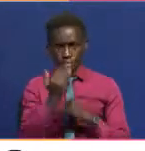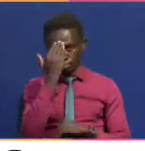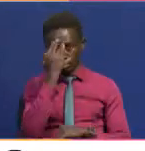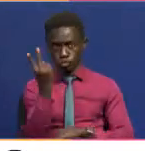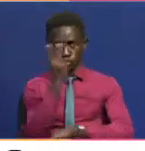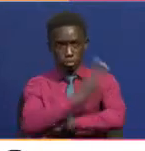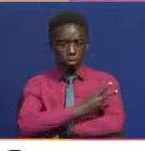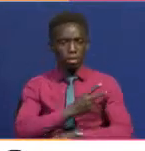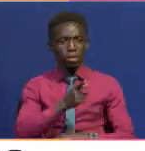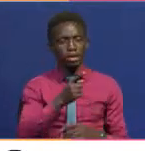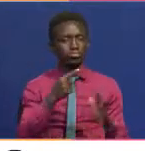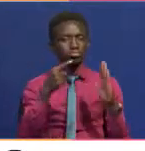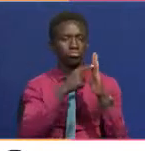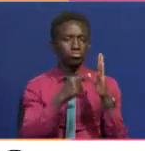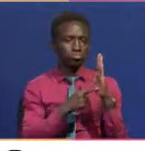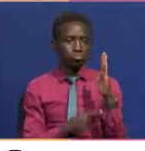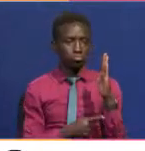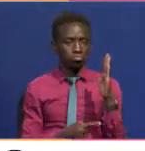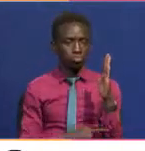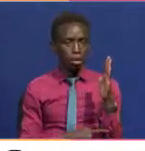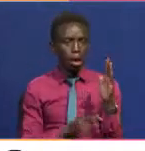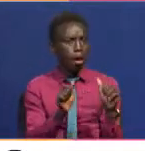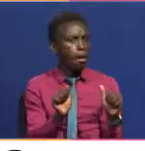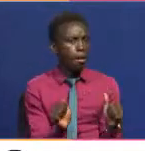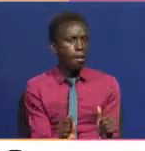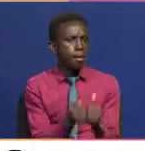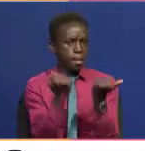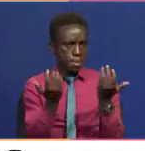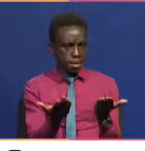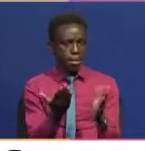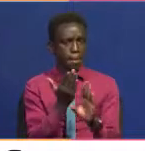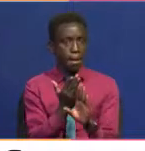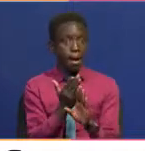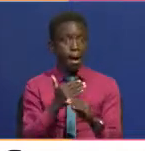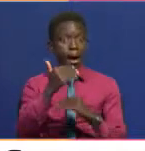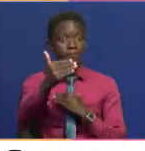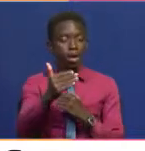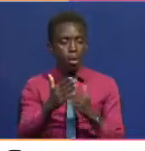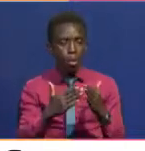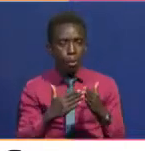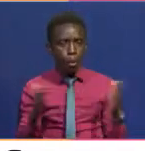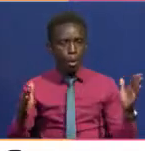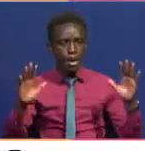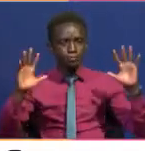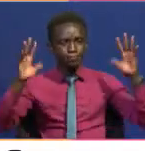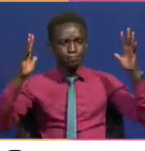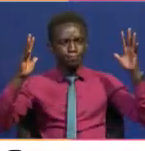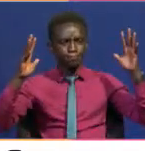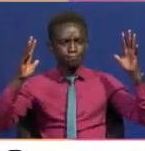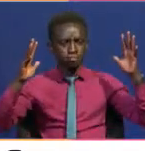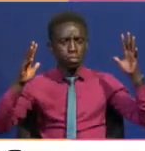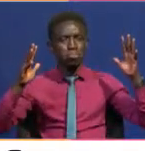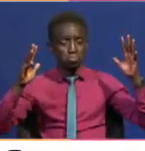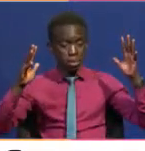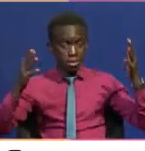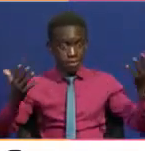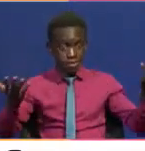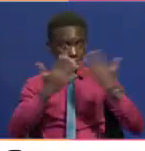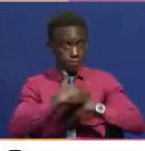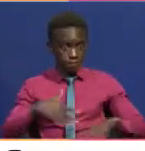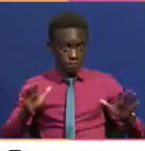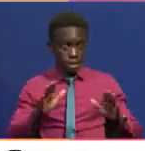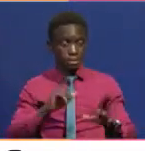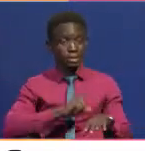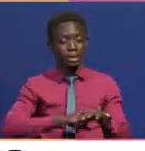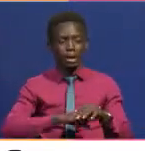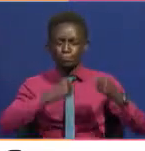proper, which will be happening after an opening ceremony. And then at the end of the tournament, we'll have